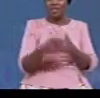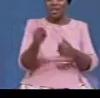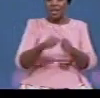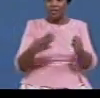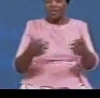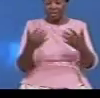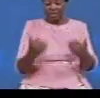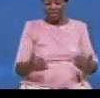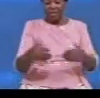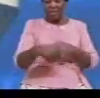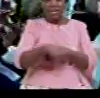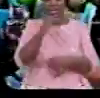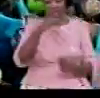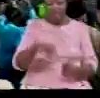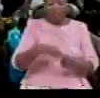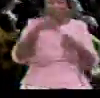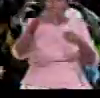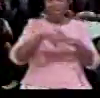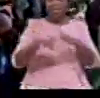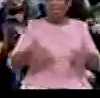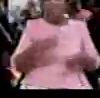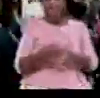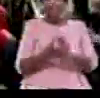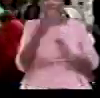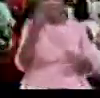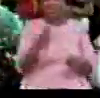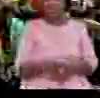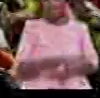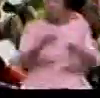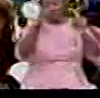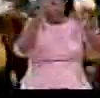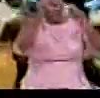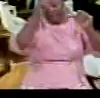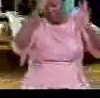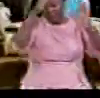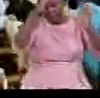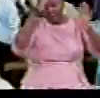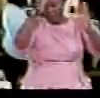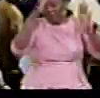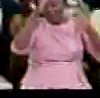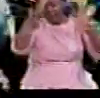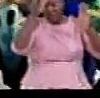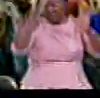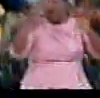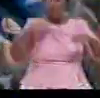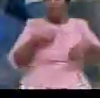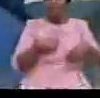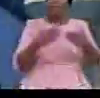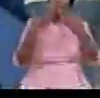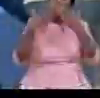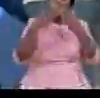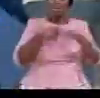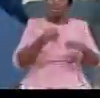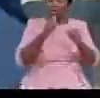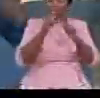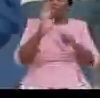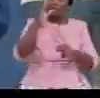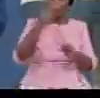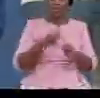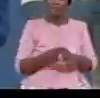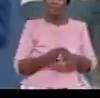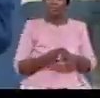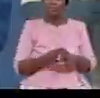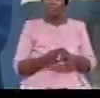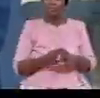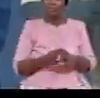tonight is special in your life. Father, we thank you and bless your name. You